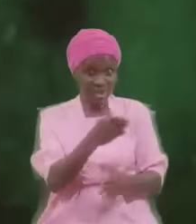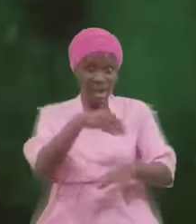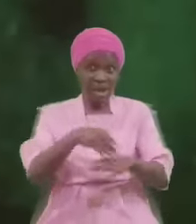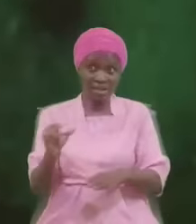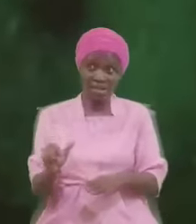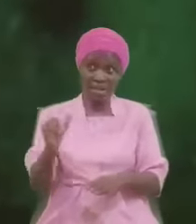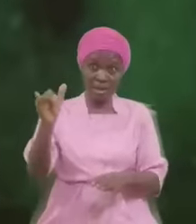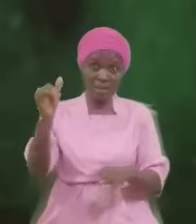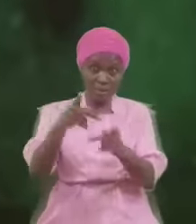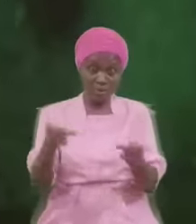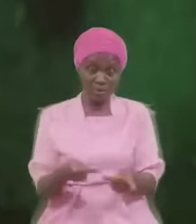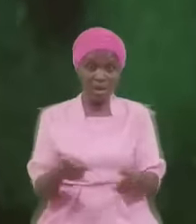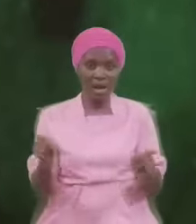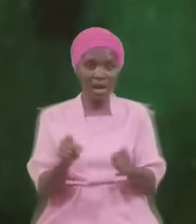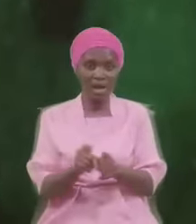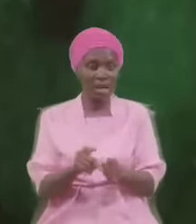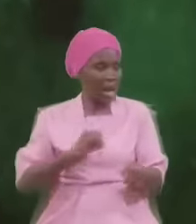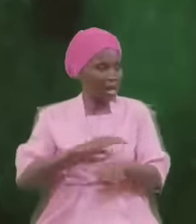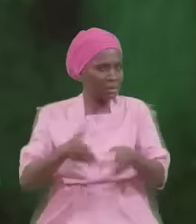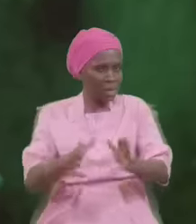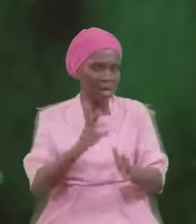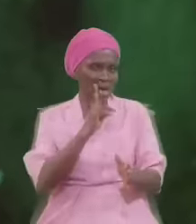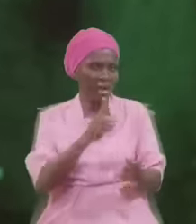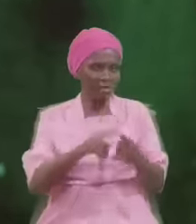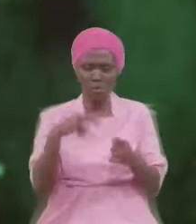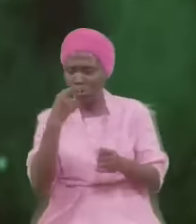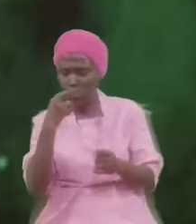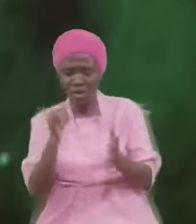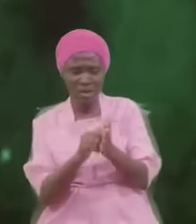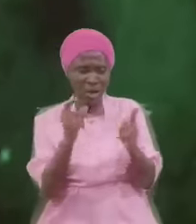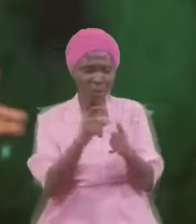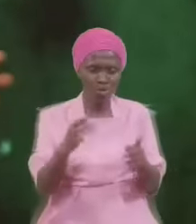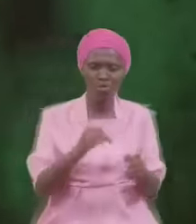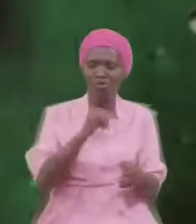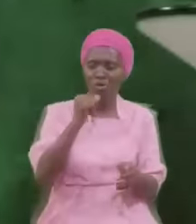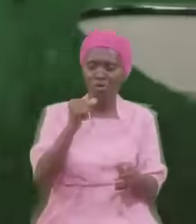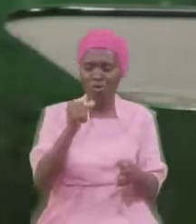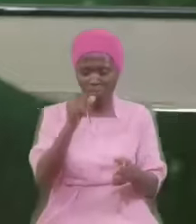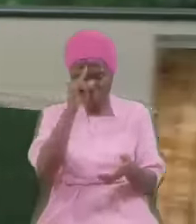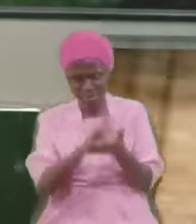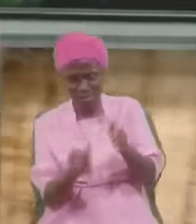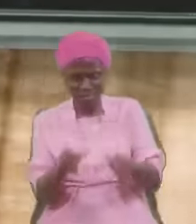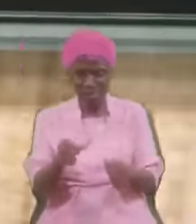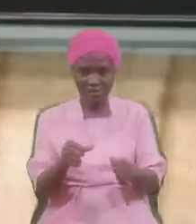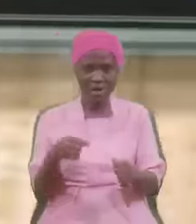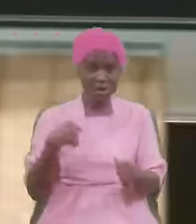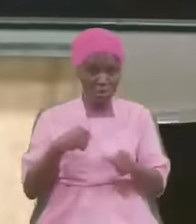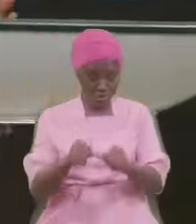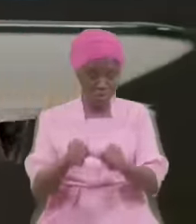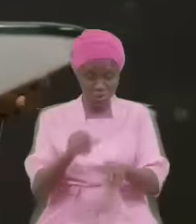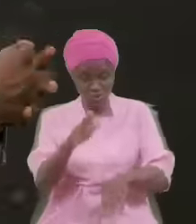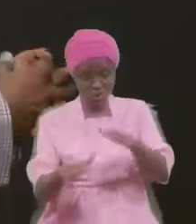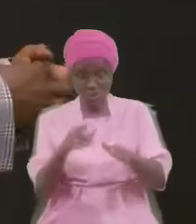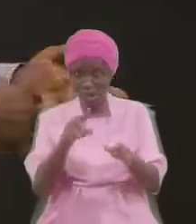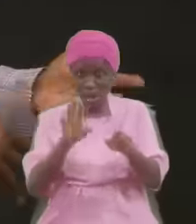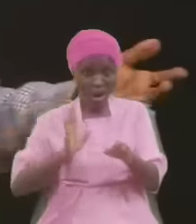allow her to finish, questioning of unbelief. We were still opening our eyes and we're walking. And I said, in Jesus'